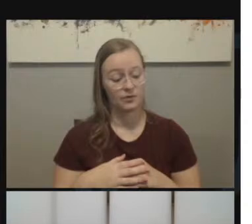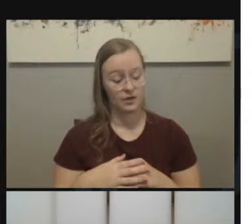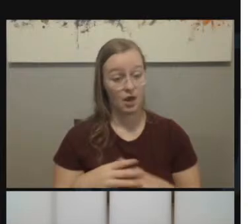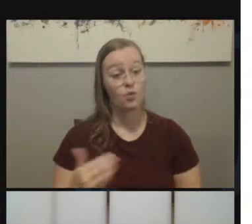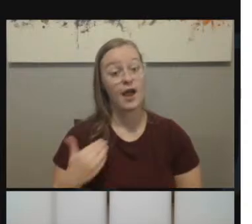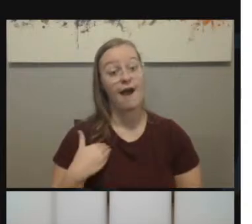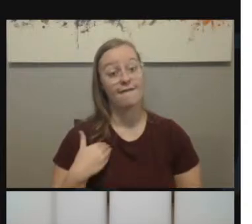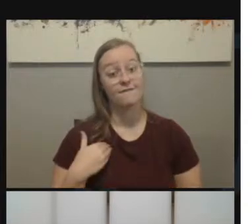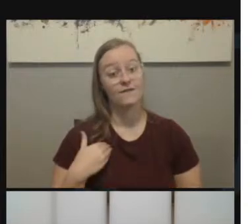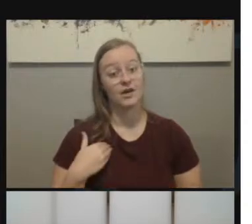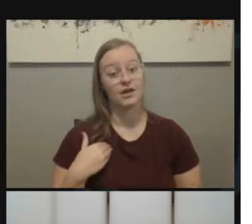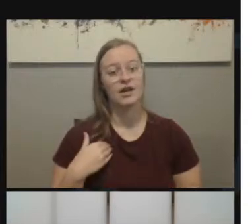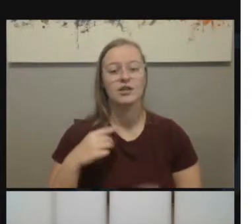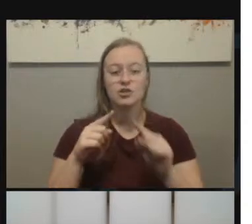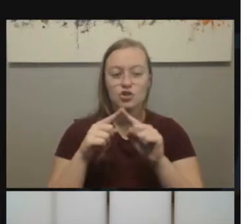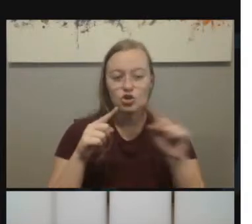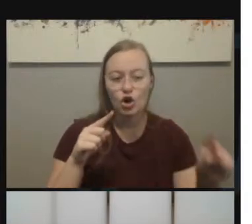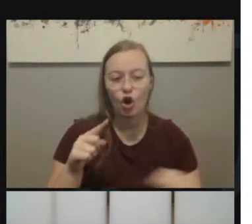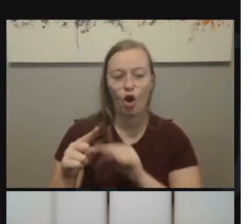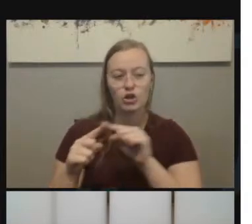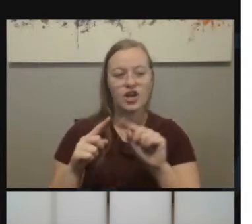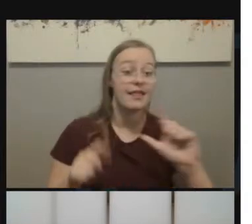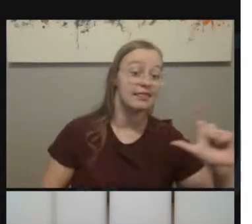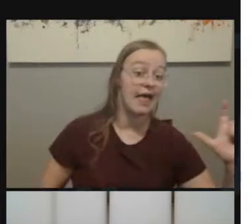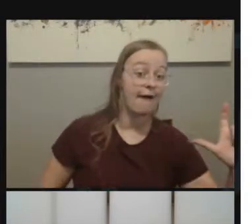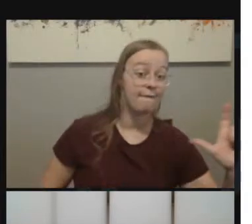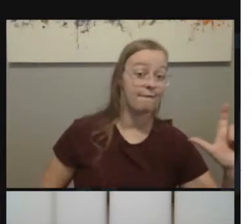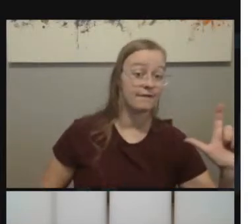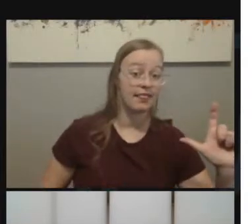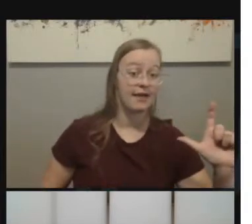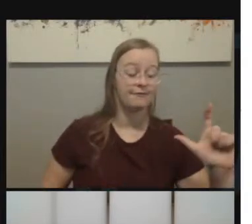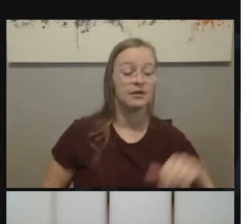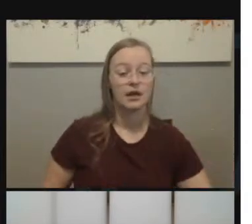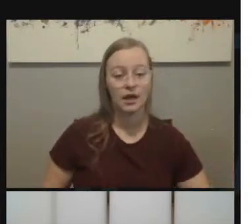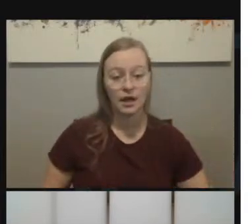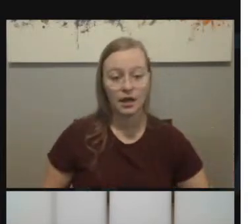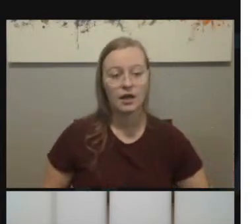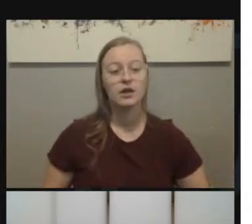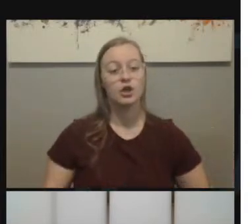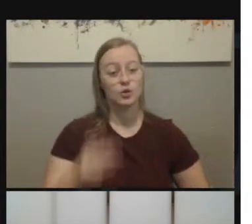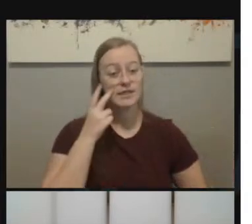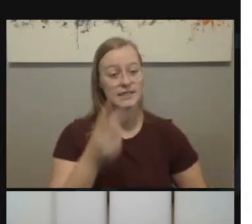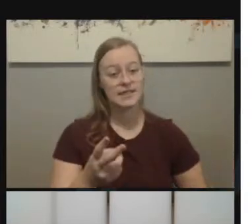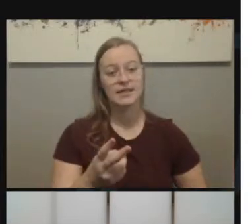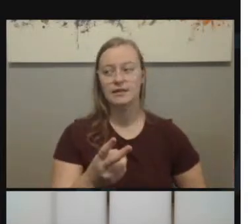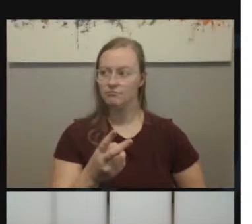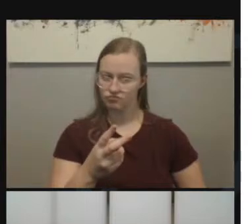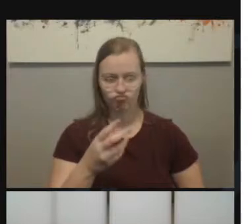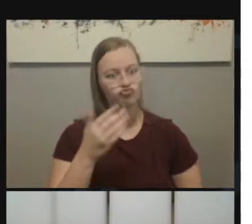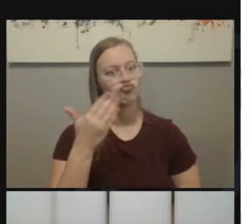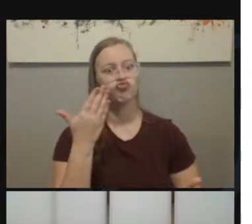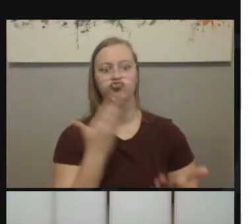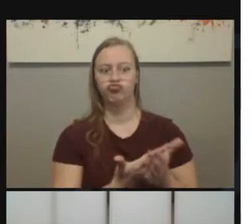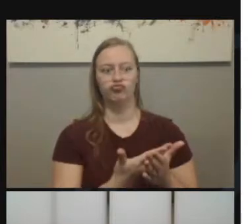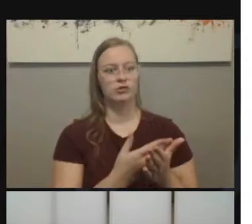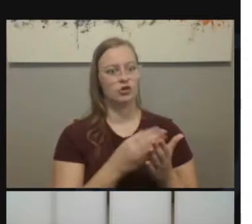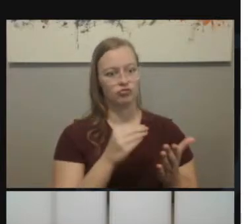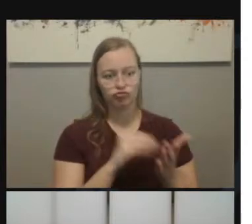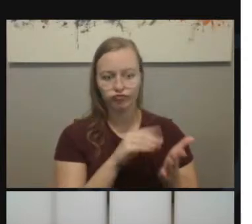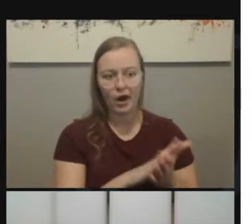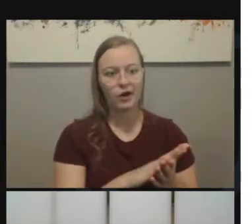have circled on the left the definitive record of the birth